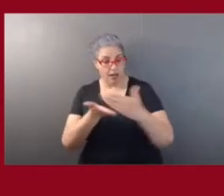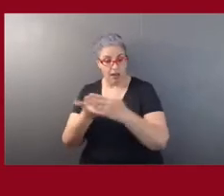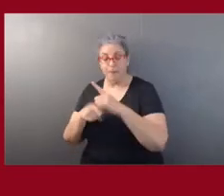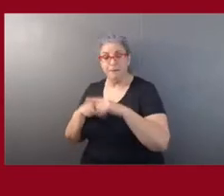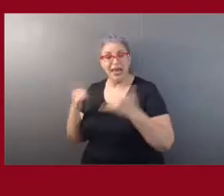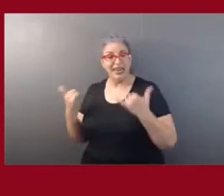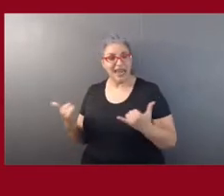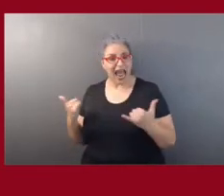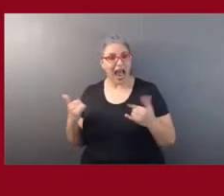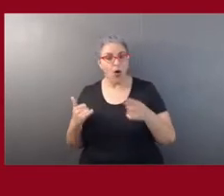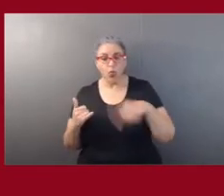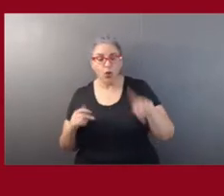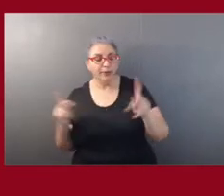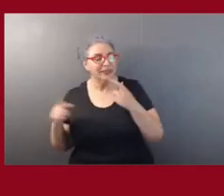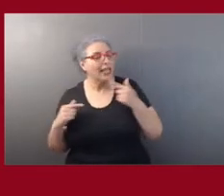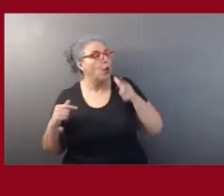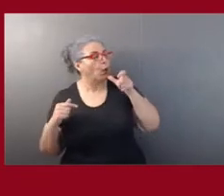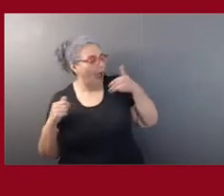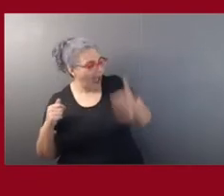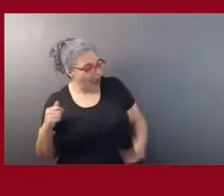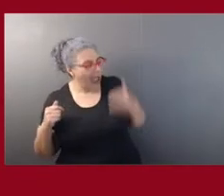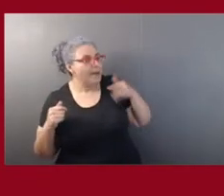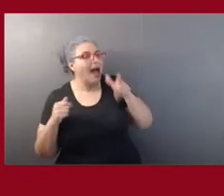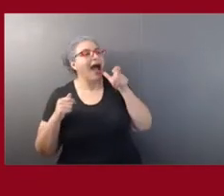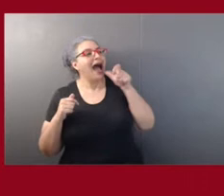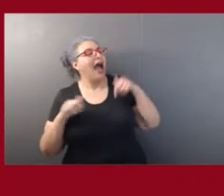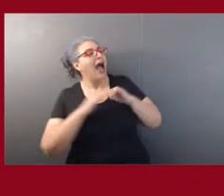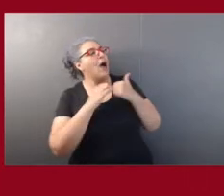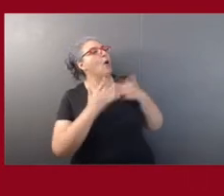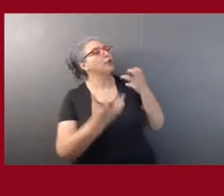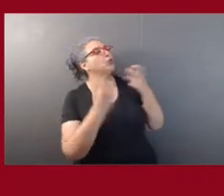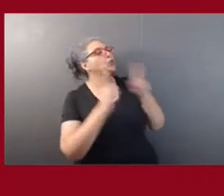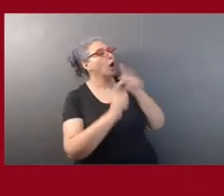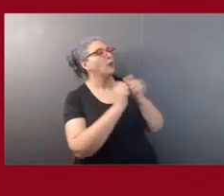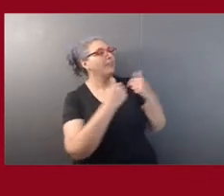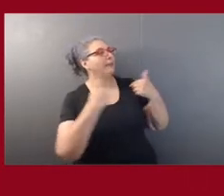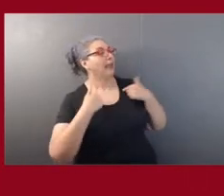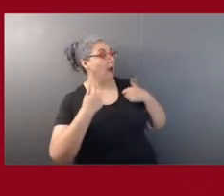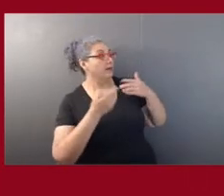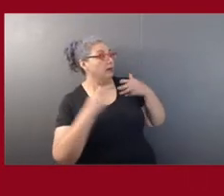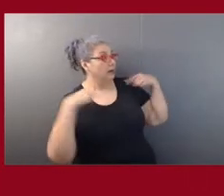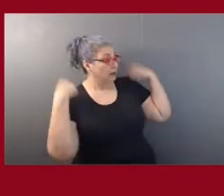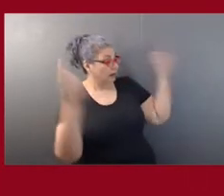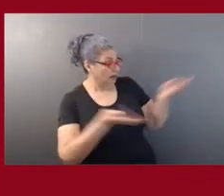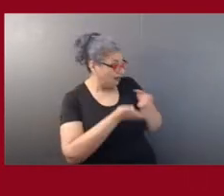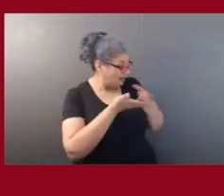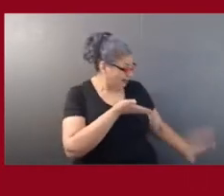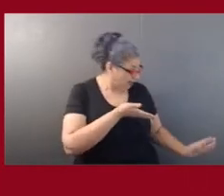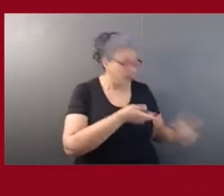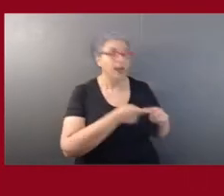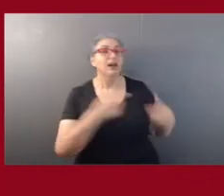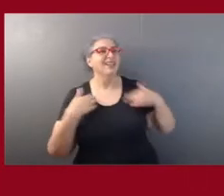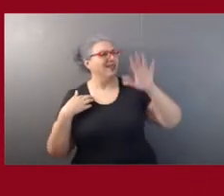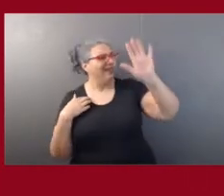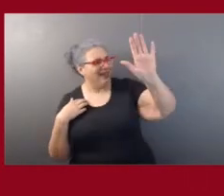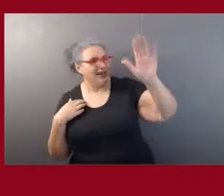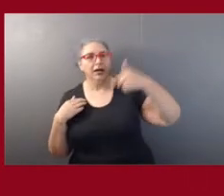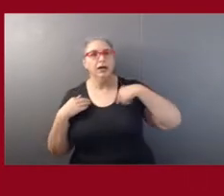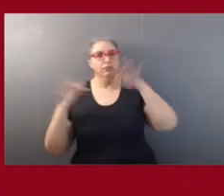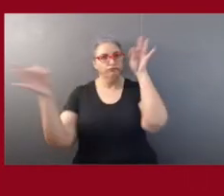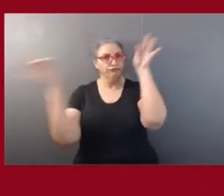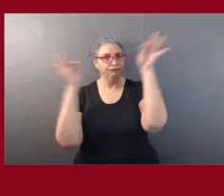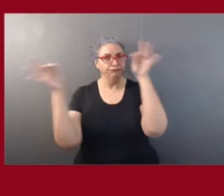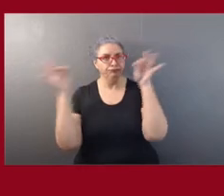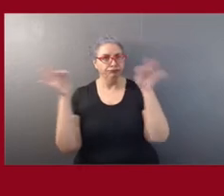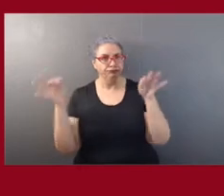be spoken to and how they want to be represented. And so, and for the first time, it's consequential if you don't get it right. And I think that when you're trying